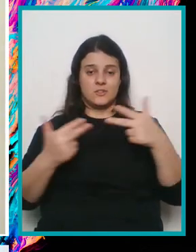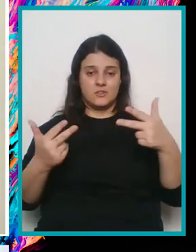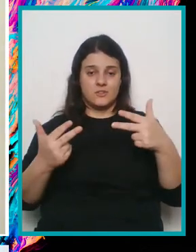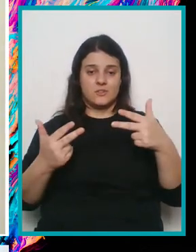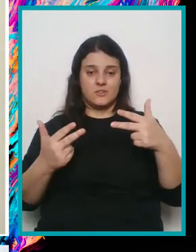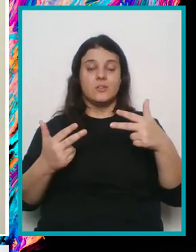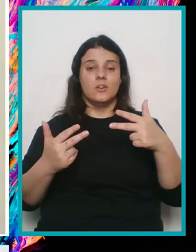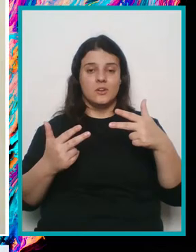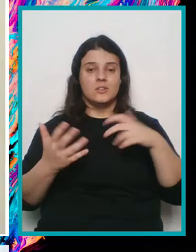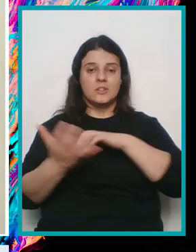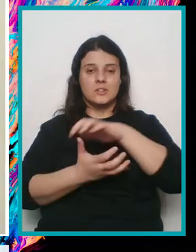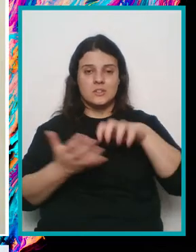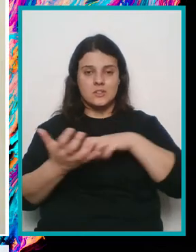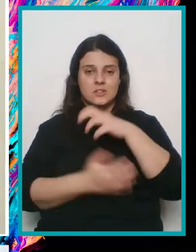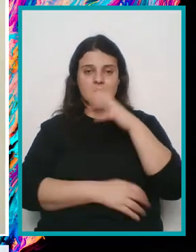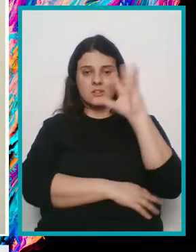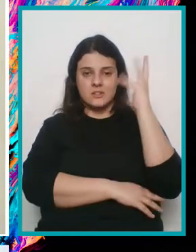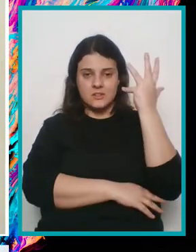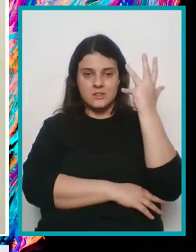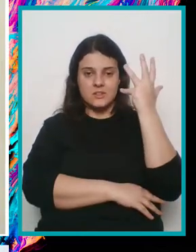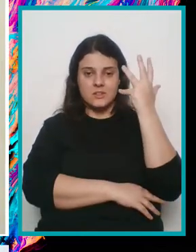because this pandemic showed them that